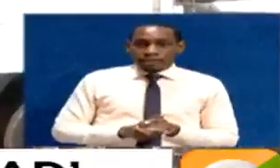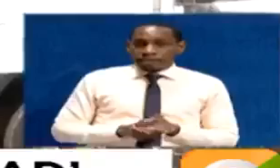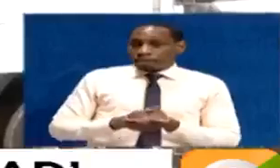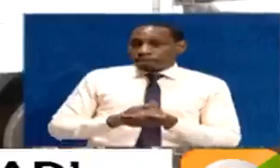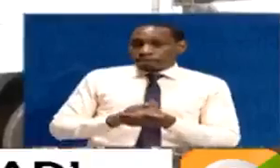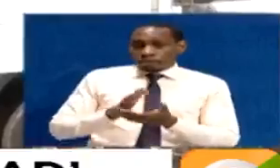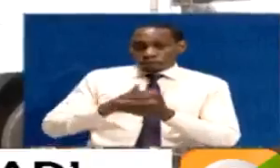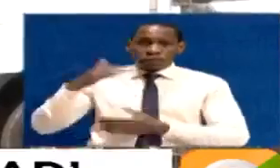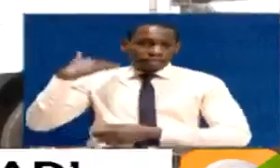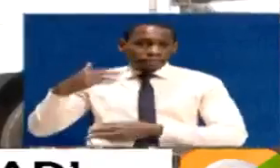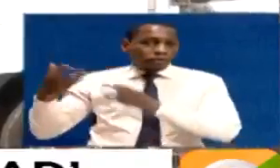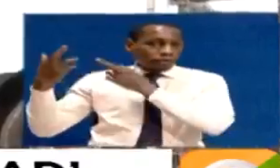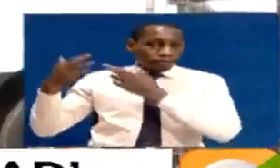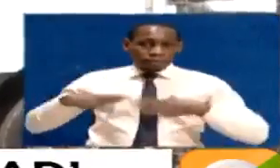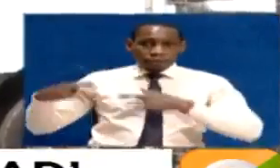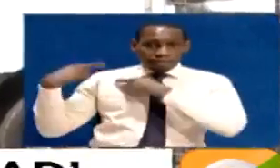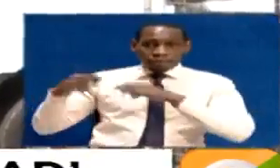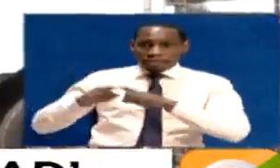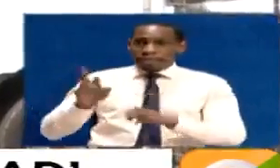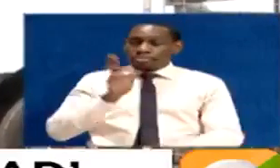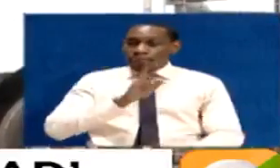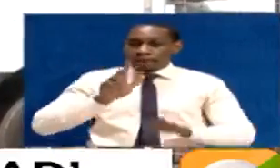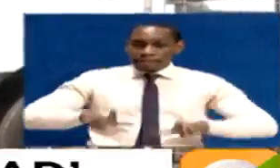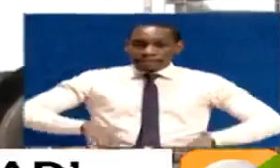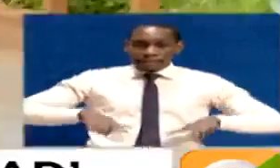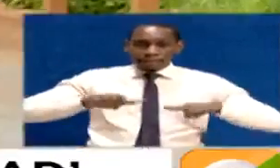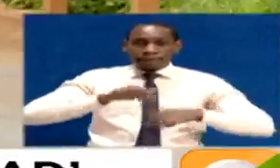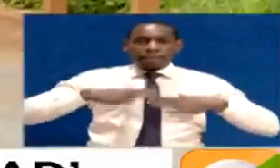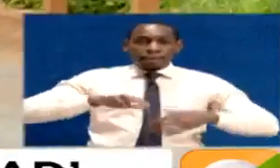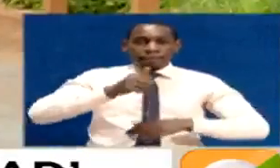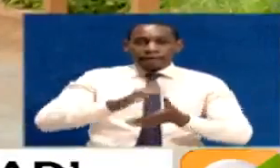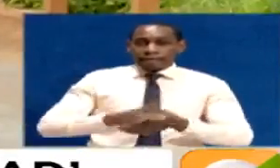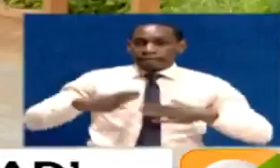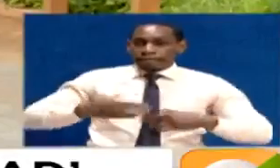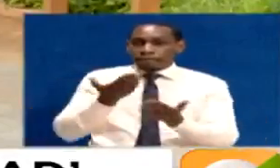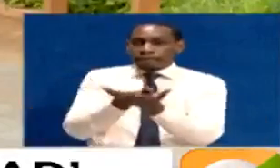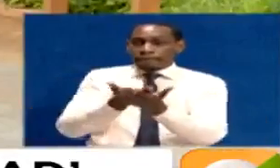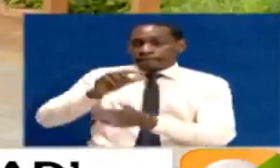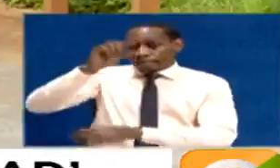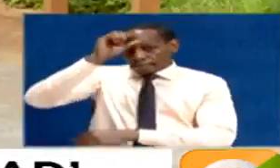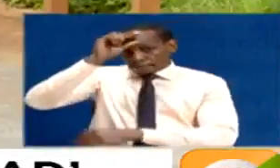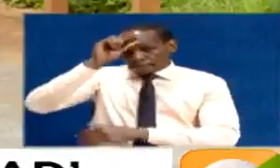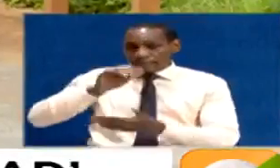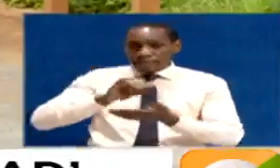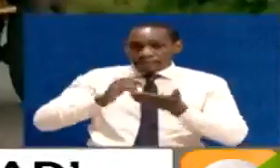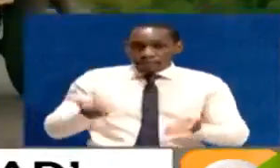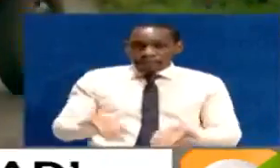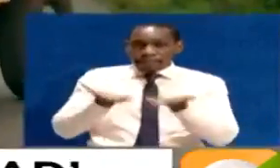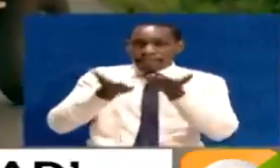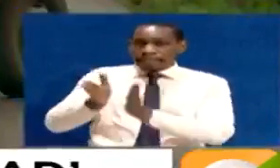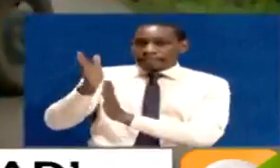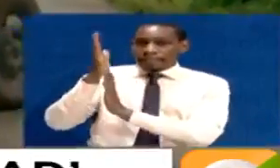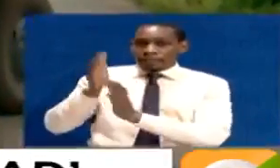hata ingawa ni wafahalifu wanafanya hivyo, pia wanahatarisha maisha ya watu wengine. The residents plead to the government is to enhance